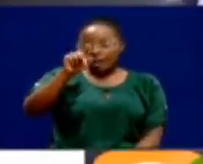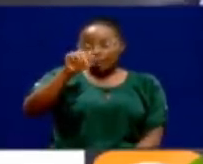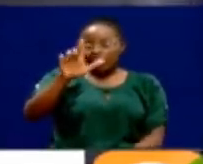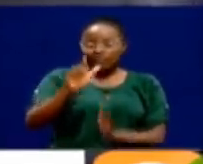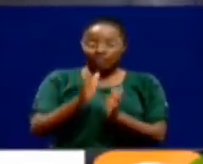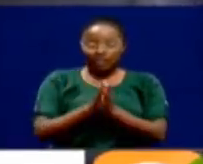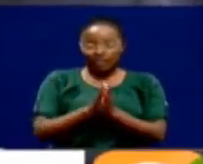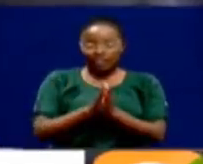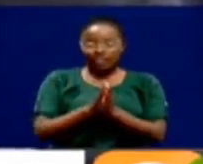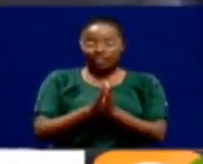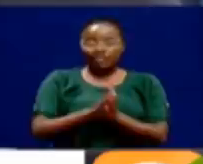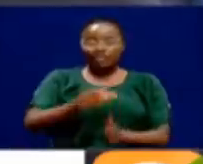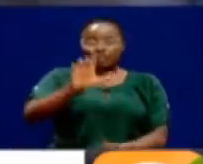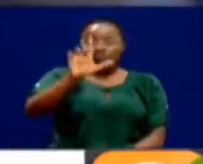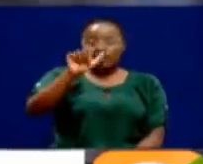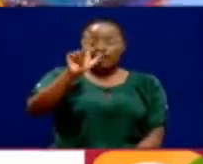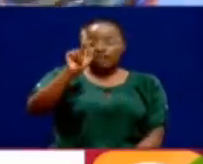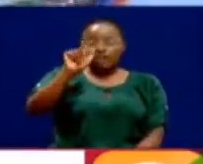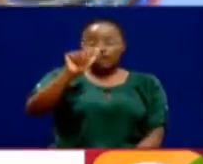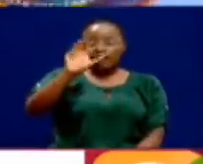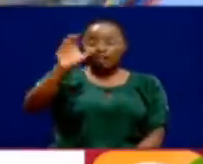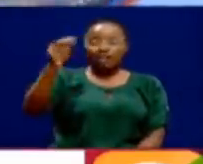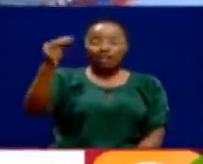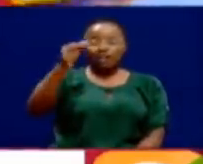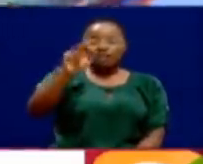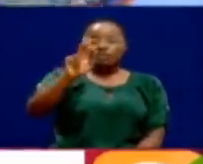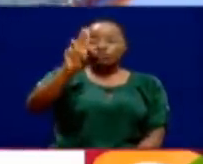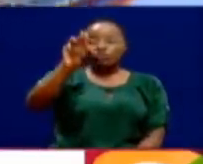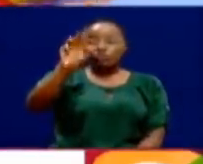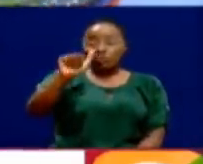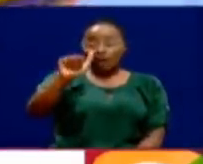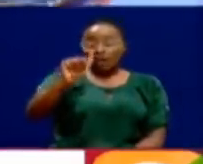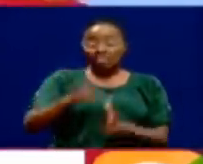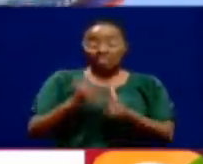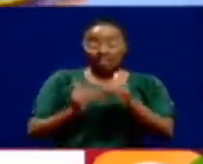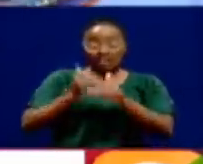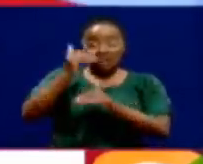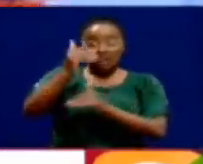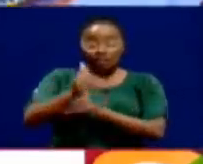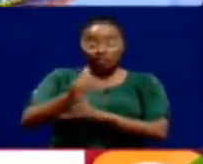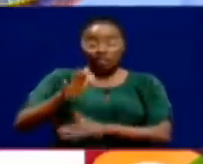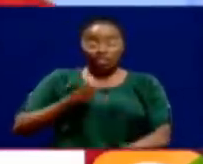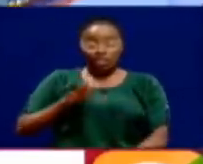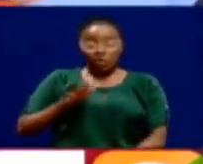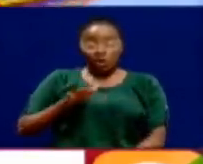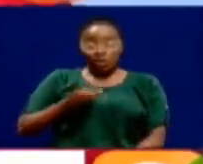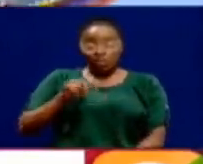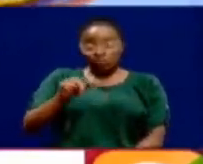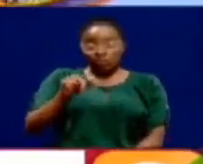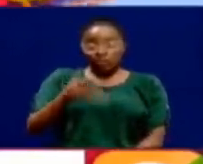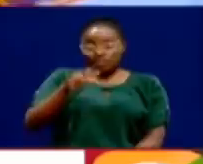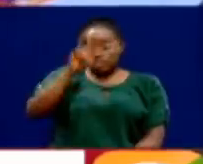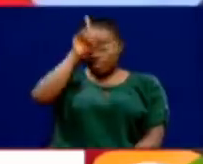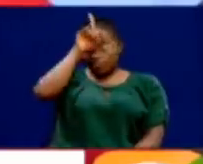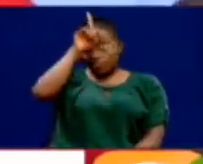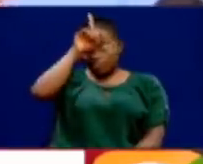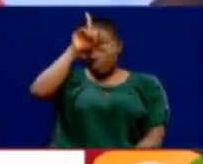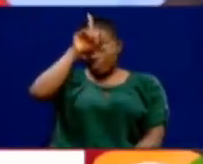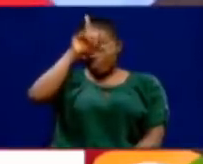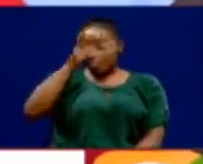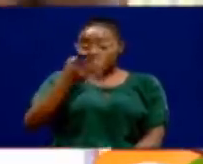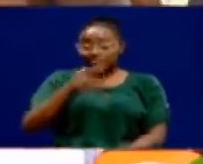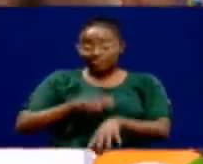and Lepasiron Lakachuma. After that, it was the turn of the women of this sleepy village,